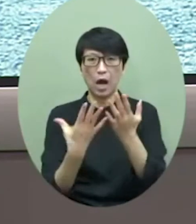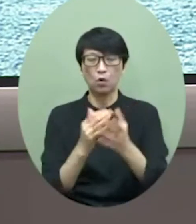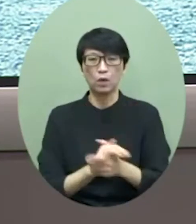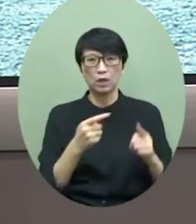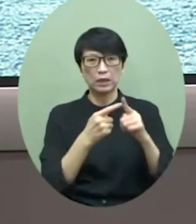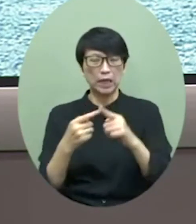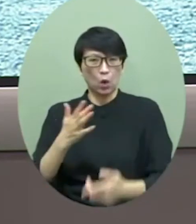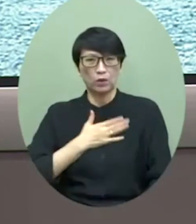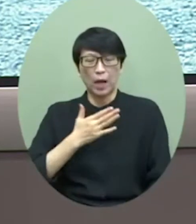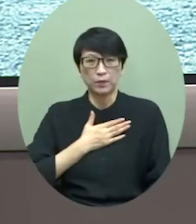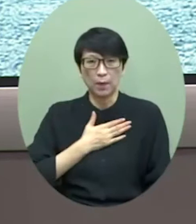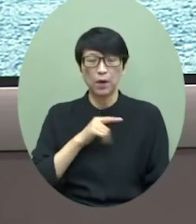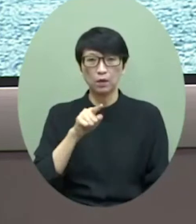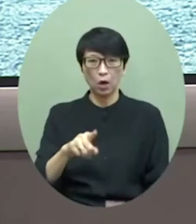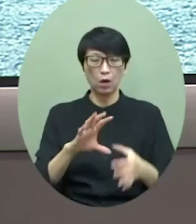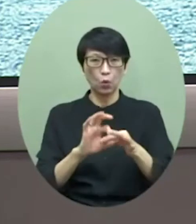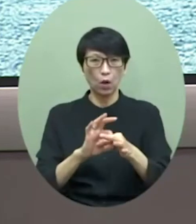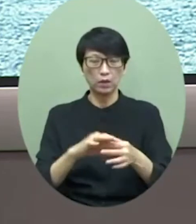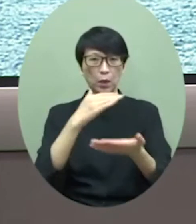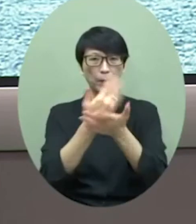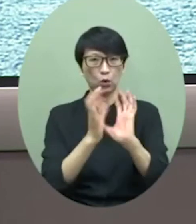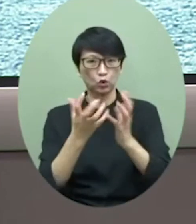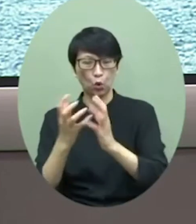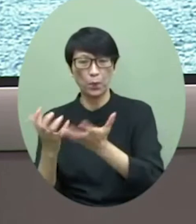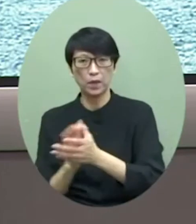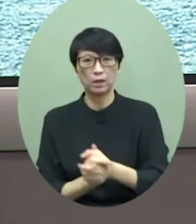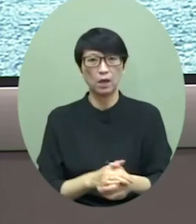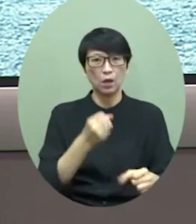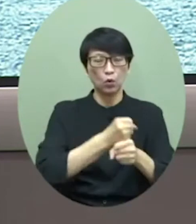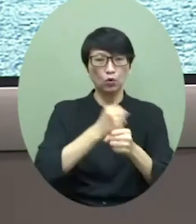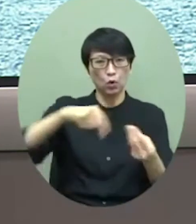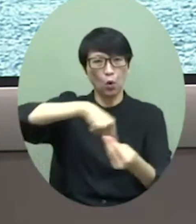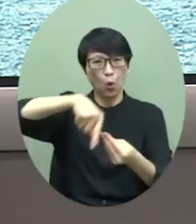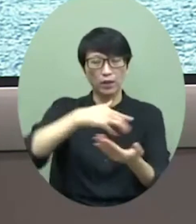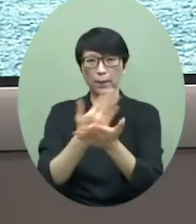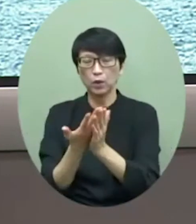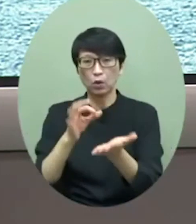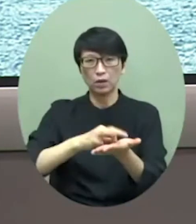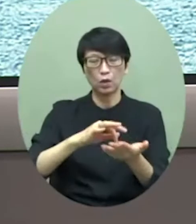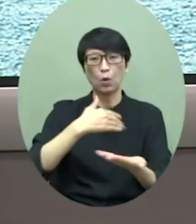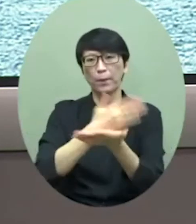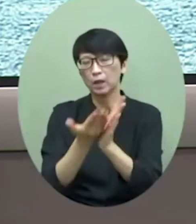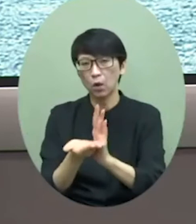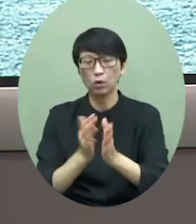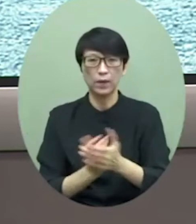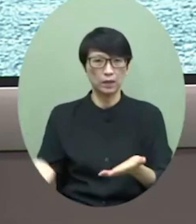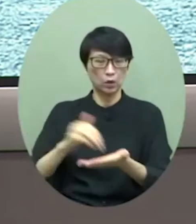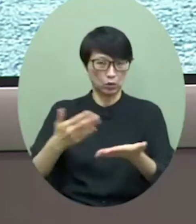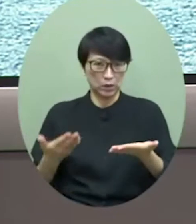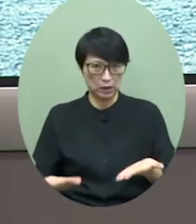infection. And what is most worrying with this outbreak is that it involves different groups,